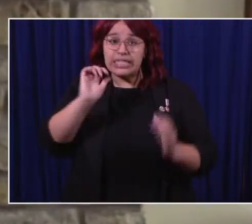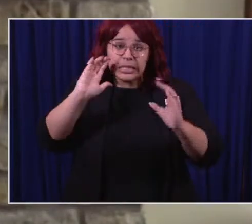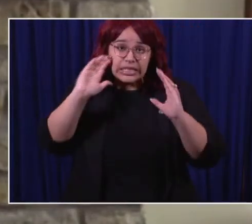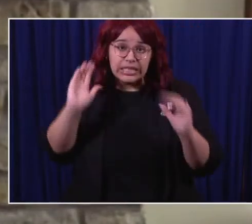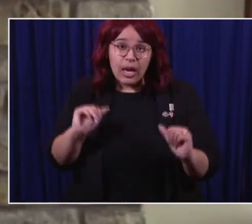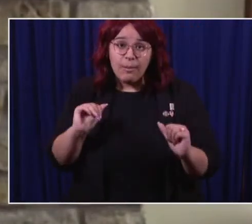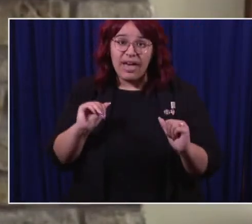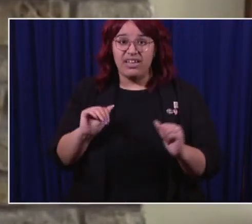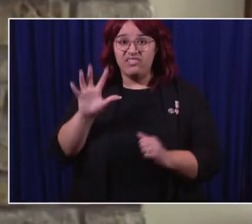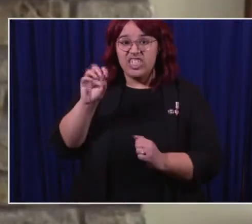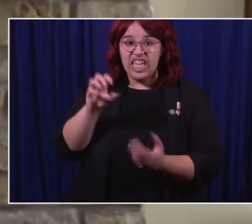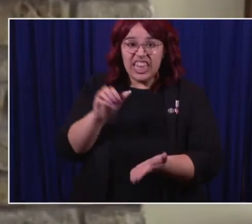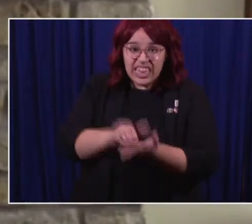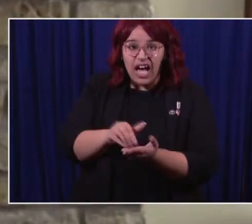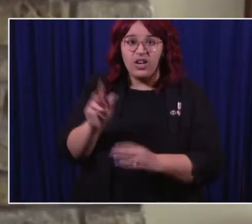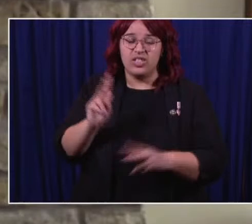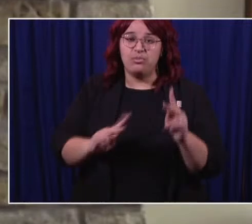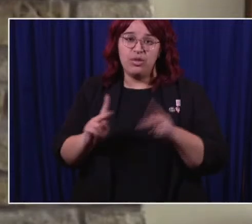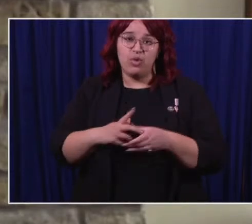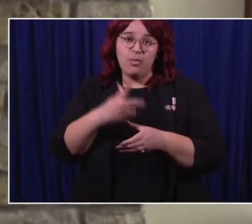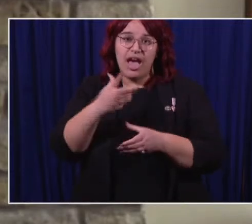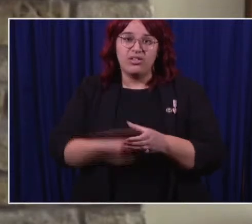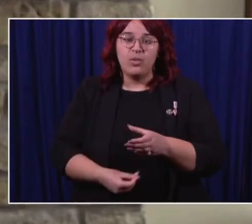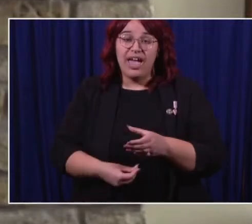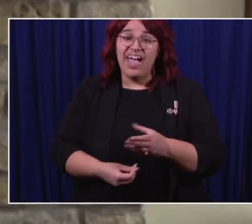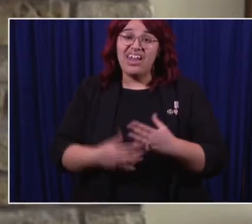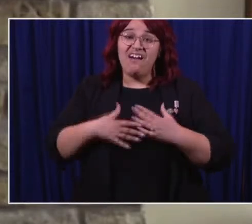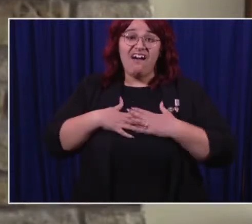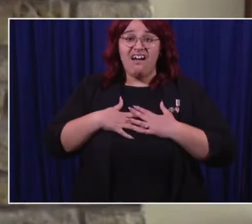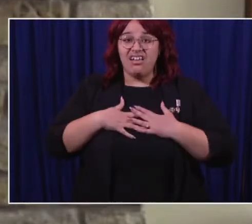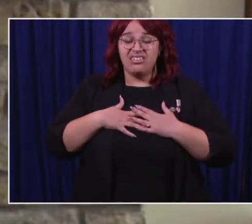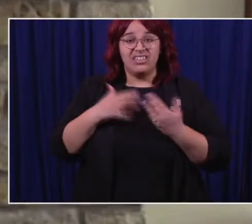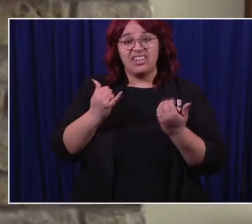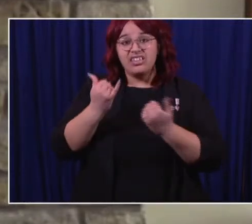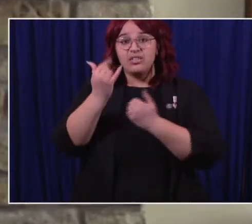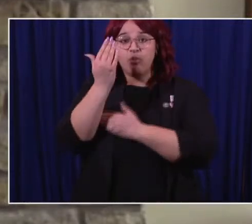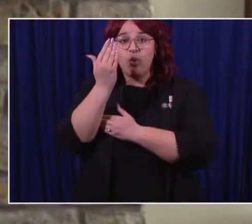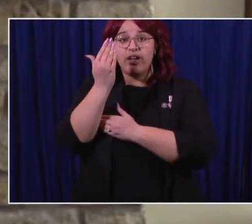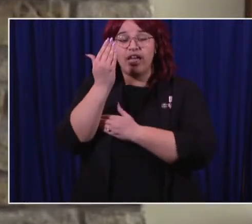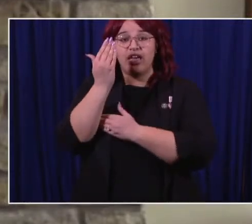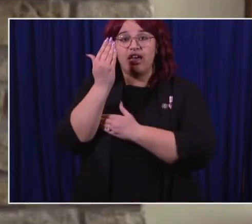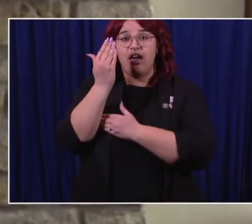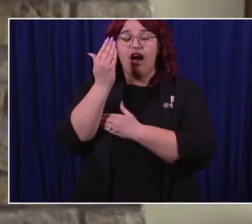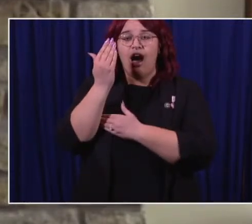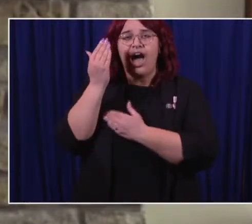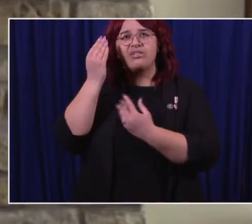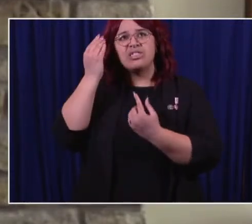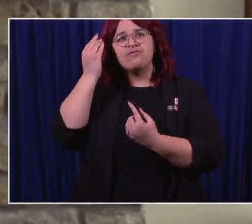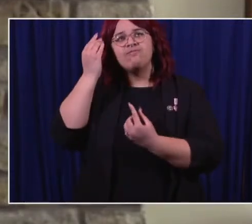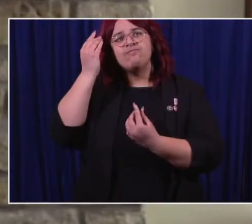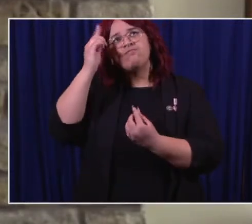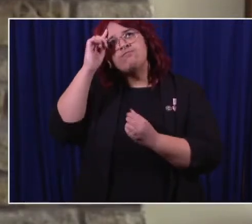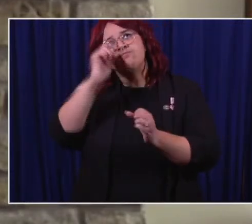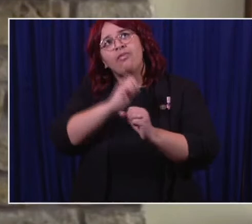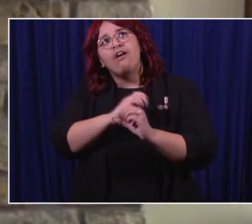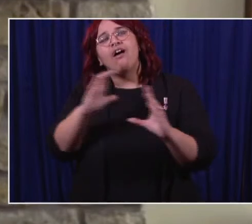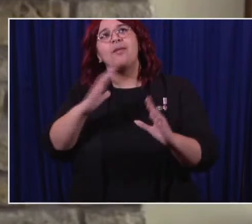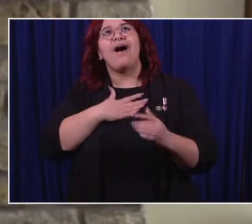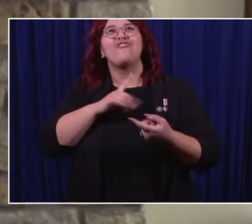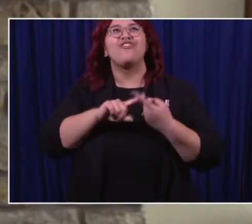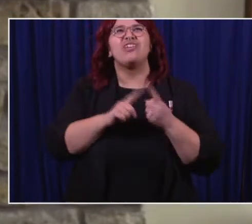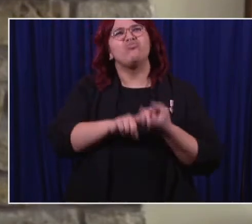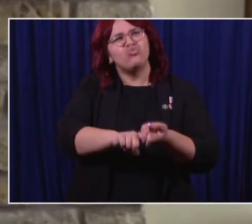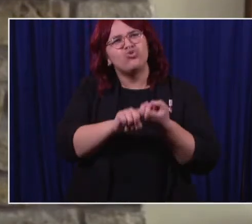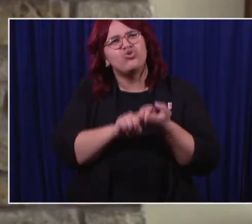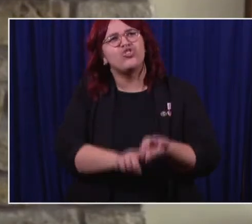this morning, the number of people just I know who were friends who are now gone. Good friends who are now